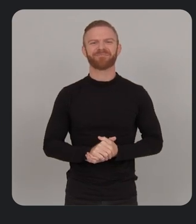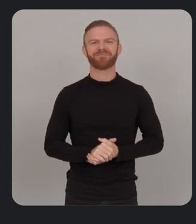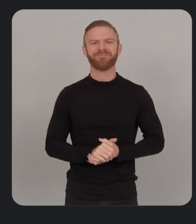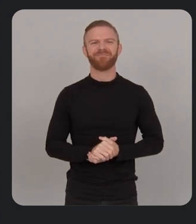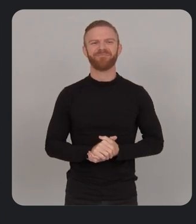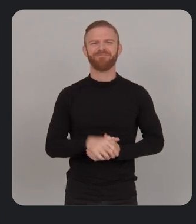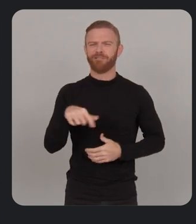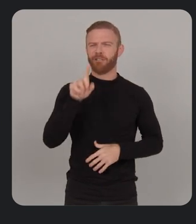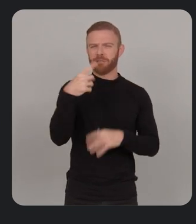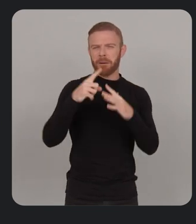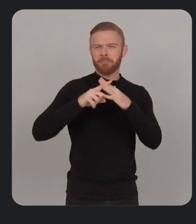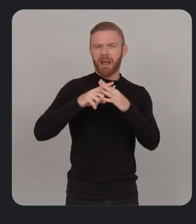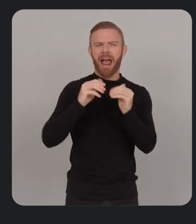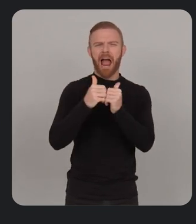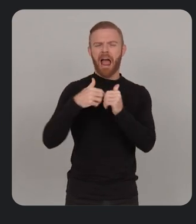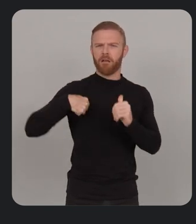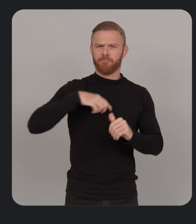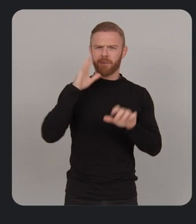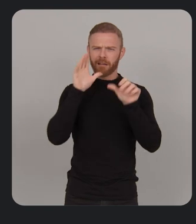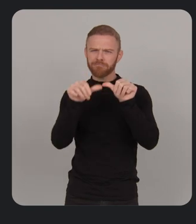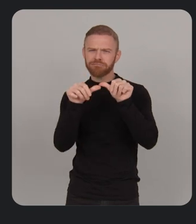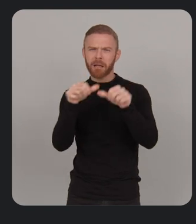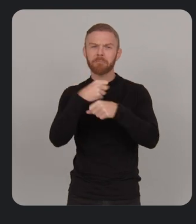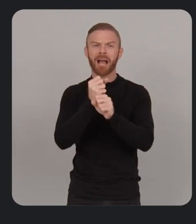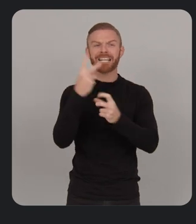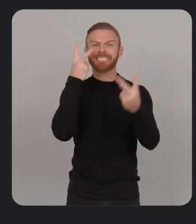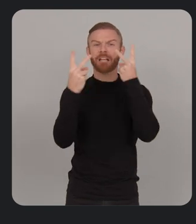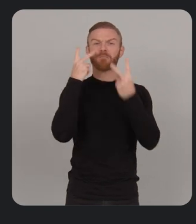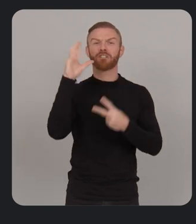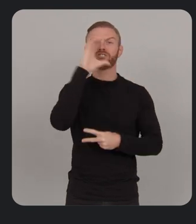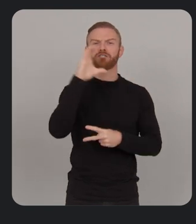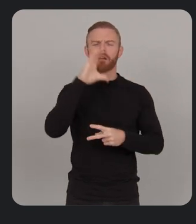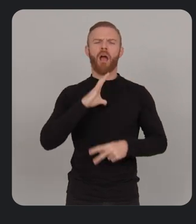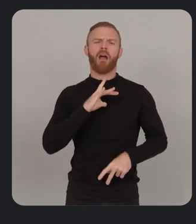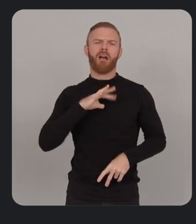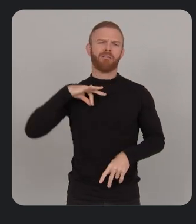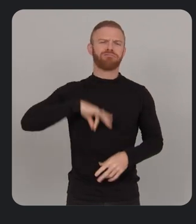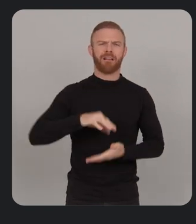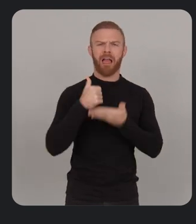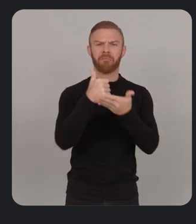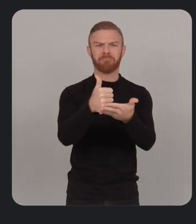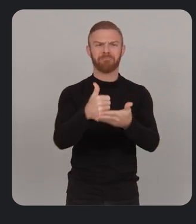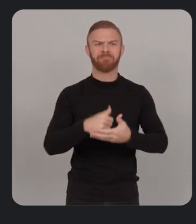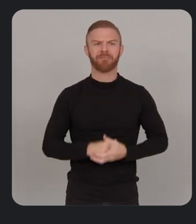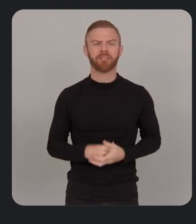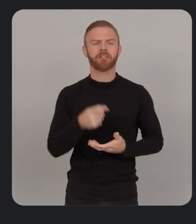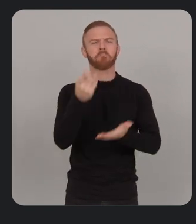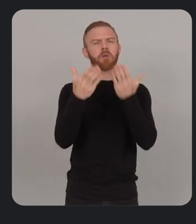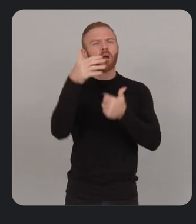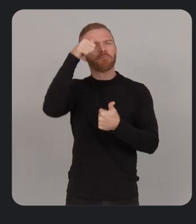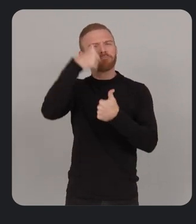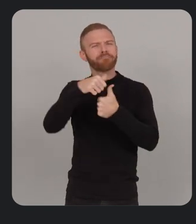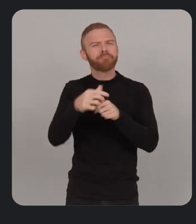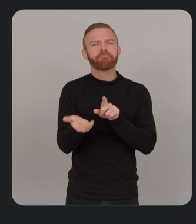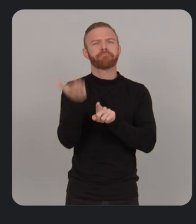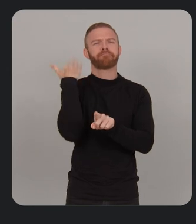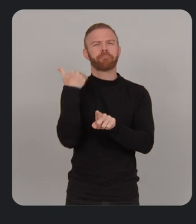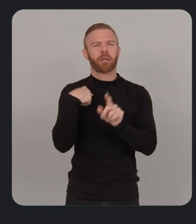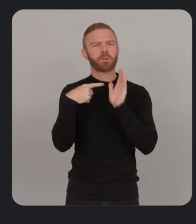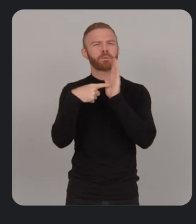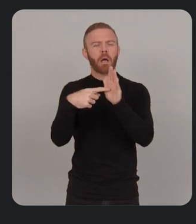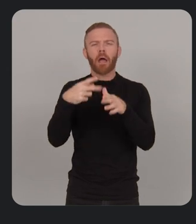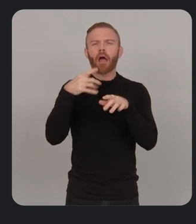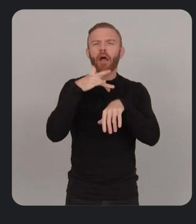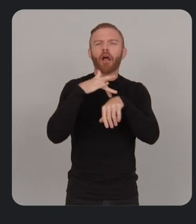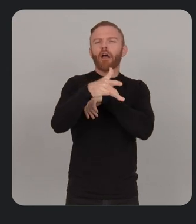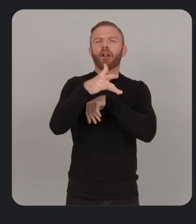This is just the start of how we are continuing to make visual search even more helpful. You might recall we showed an early-stage